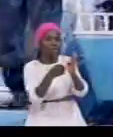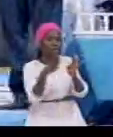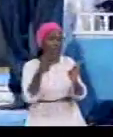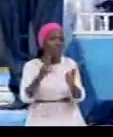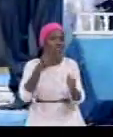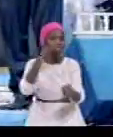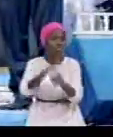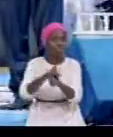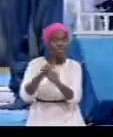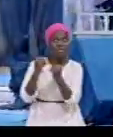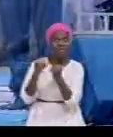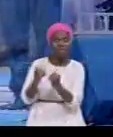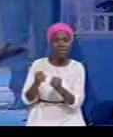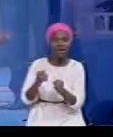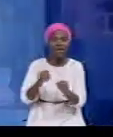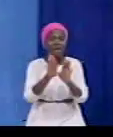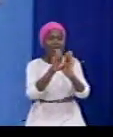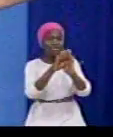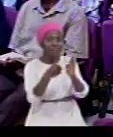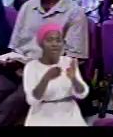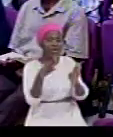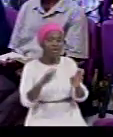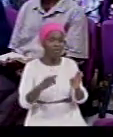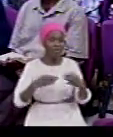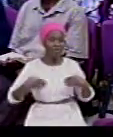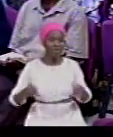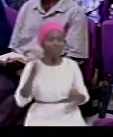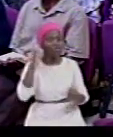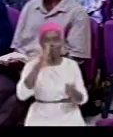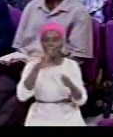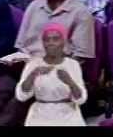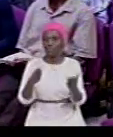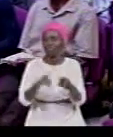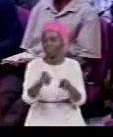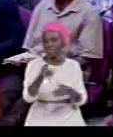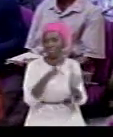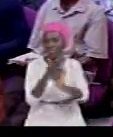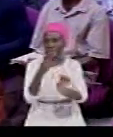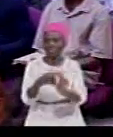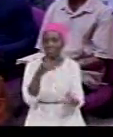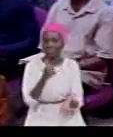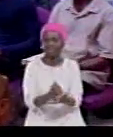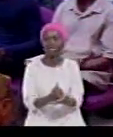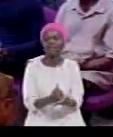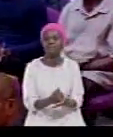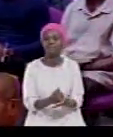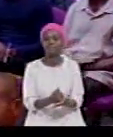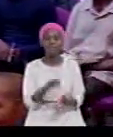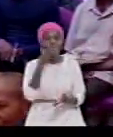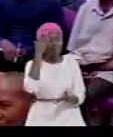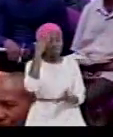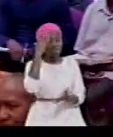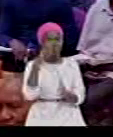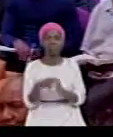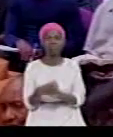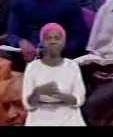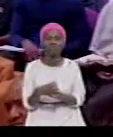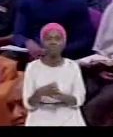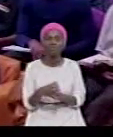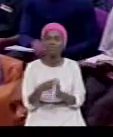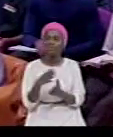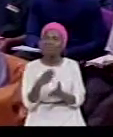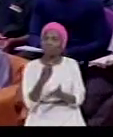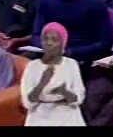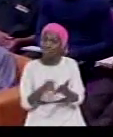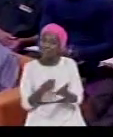power, and the door of healing will be opened to you in Jesus' name. You know, many people, sometimes